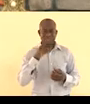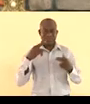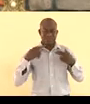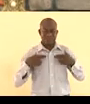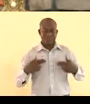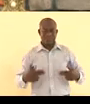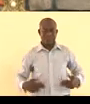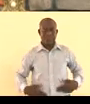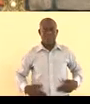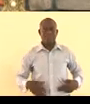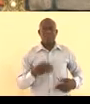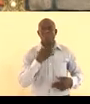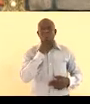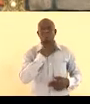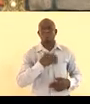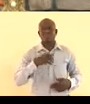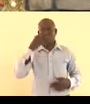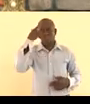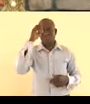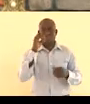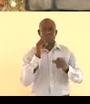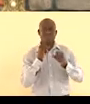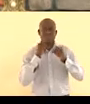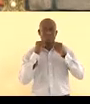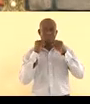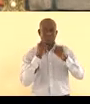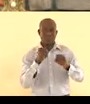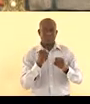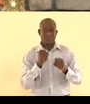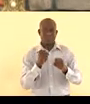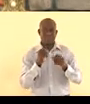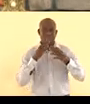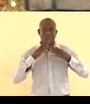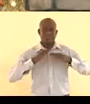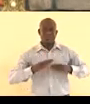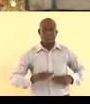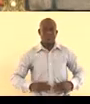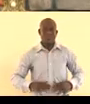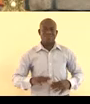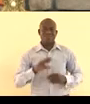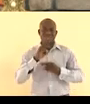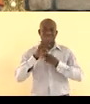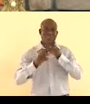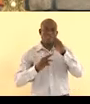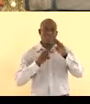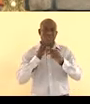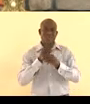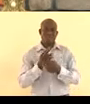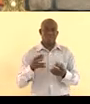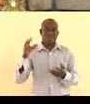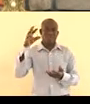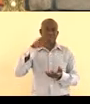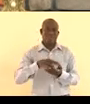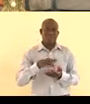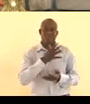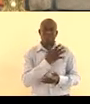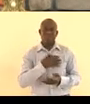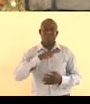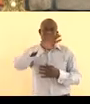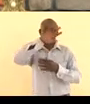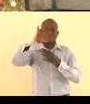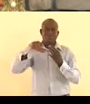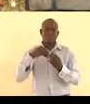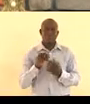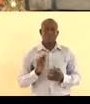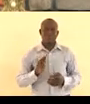the human appetite for power, for pleasure, and for wealth. And all